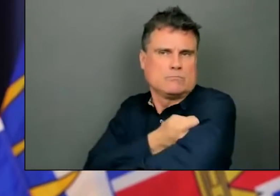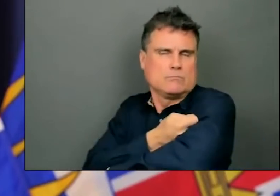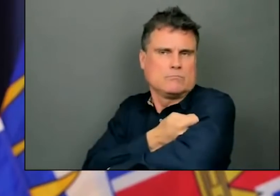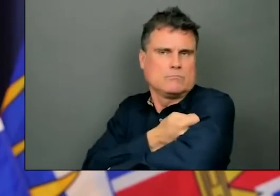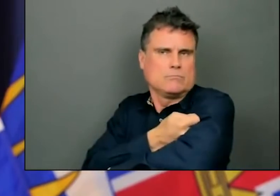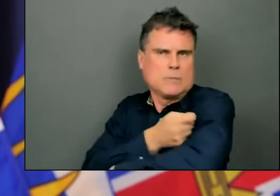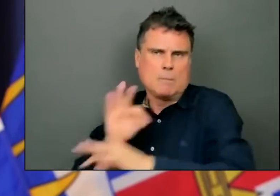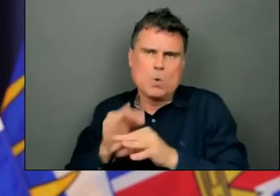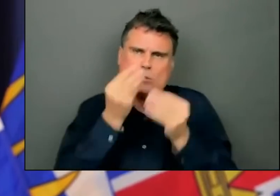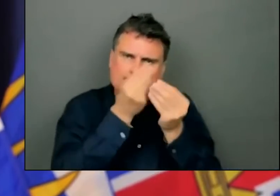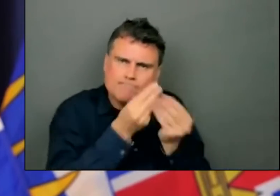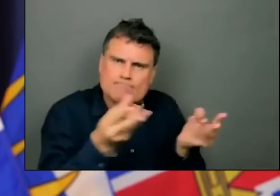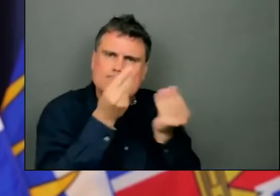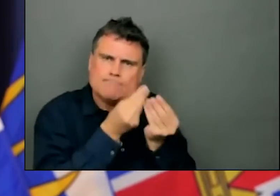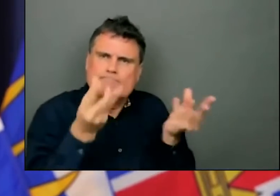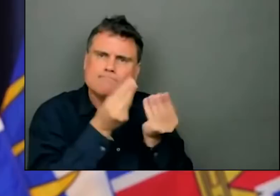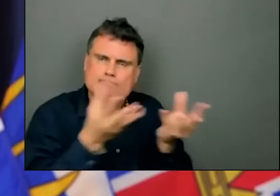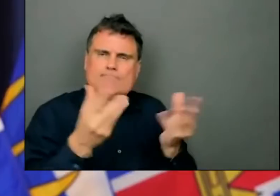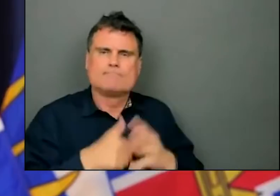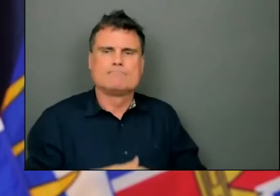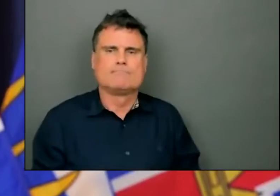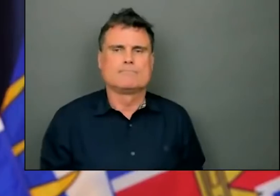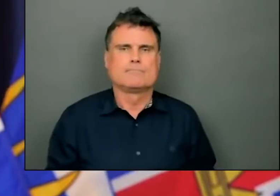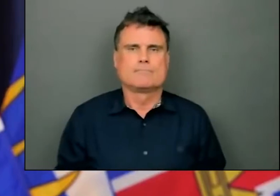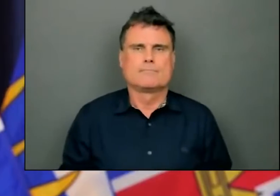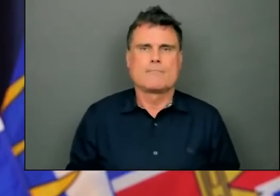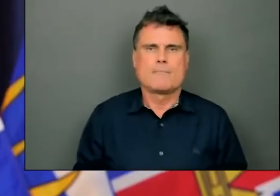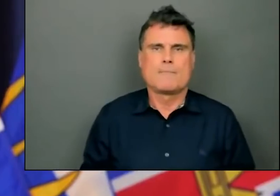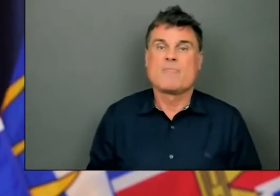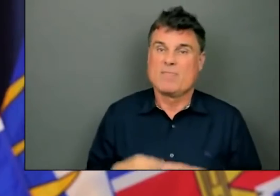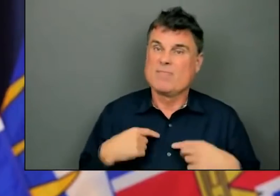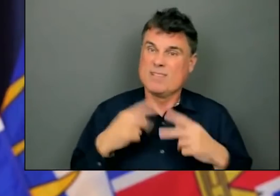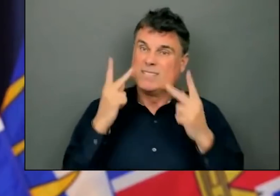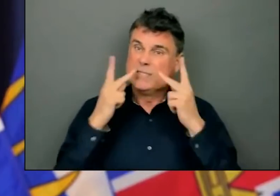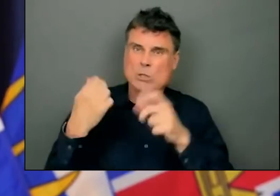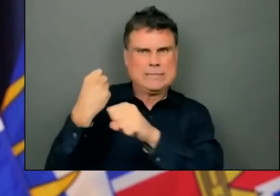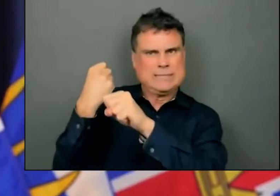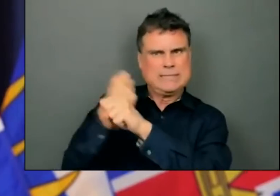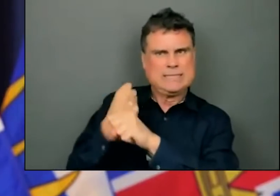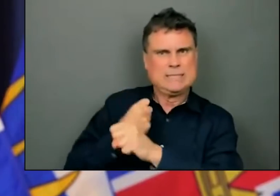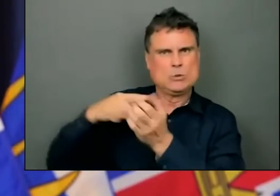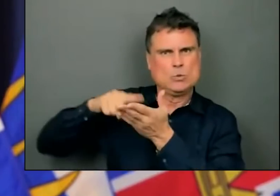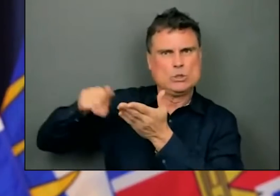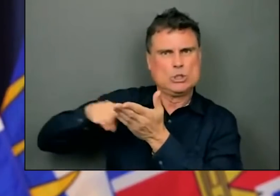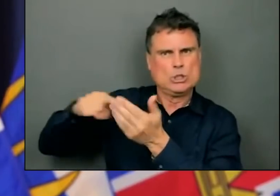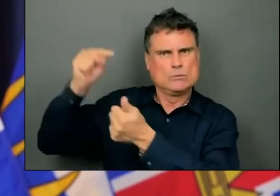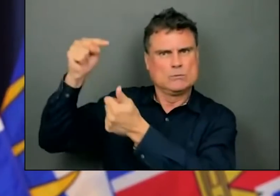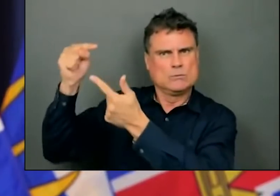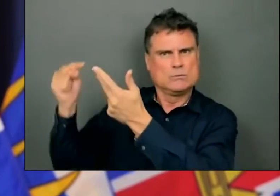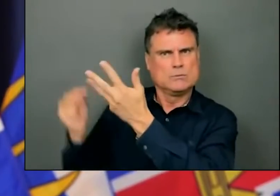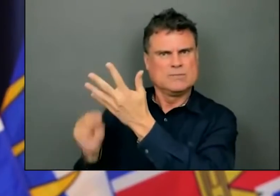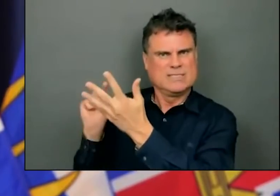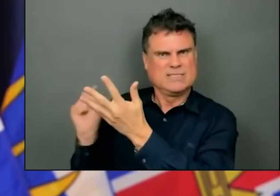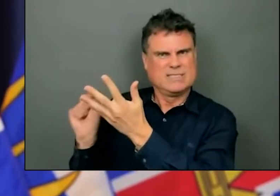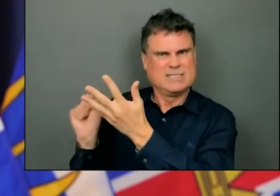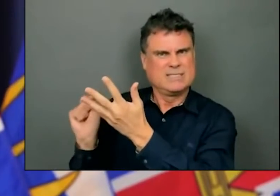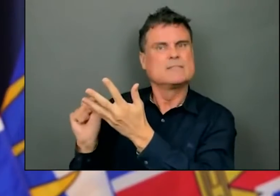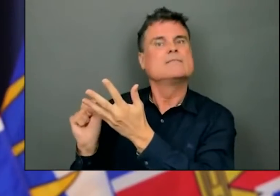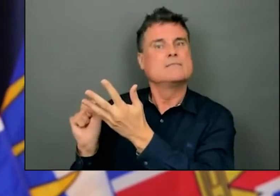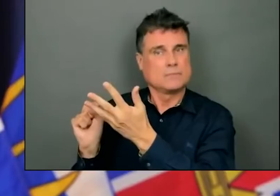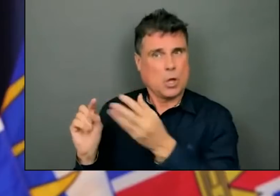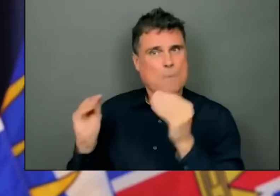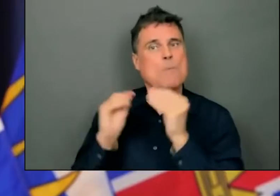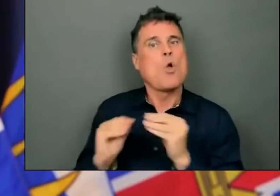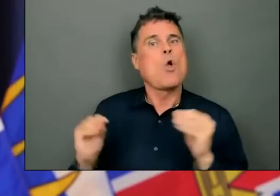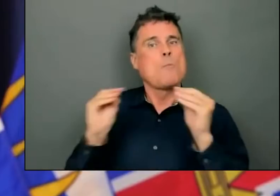We have seen, and we've seen in our data here in BC, a higher number now of younger children